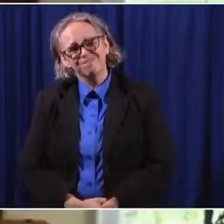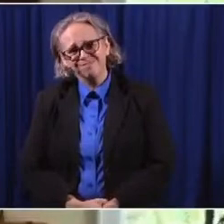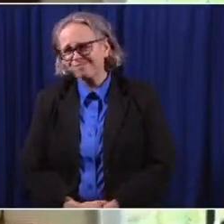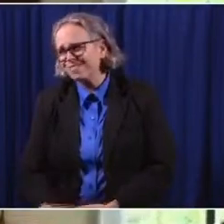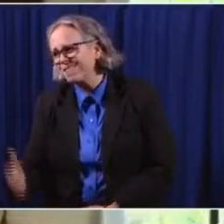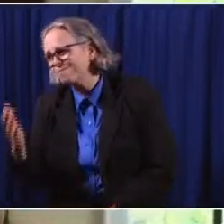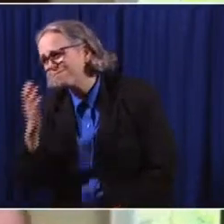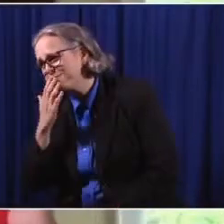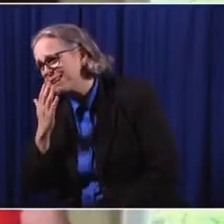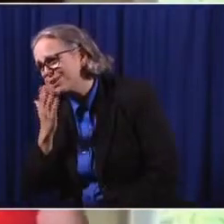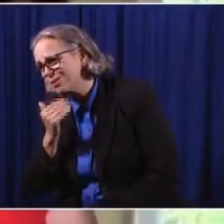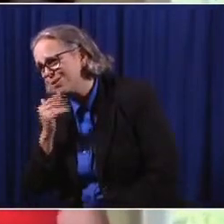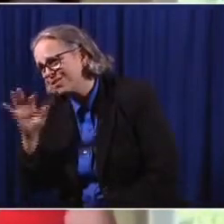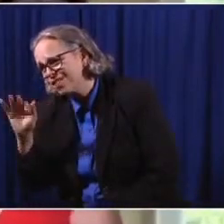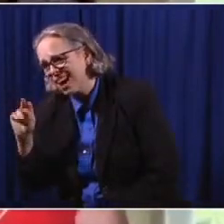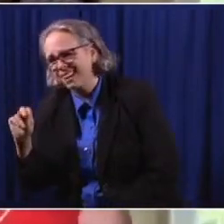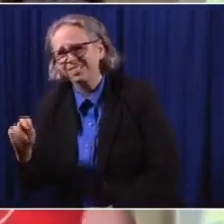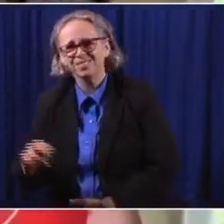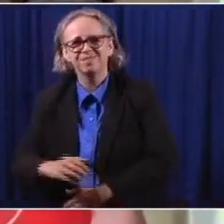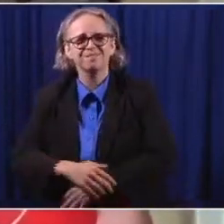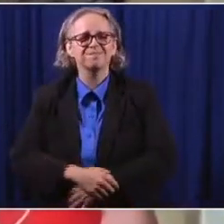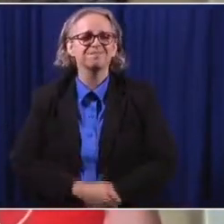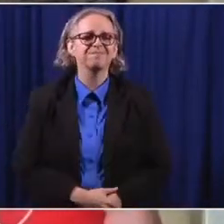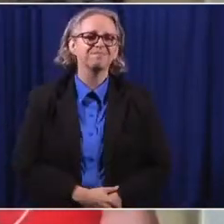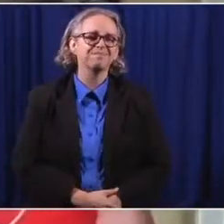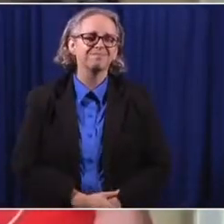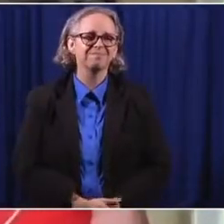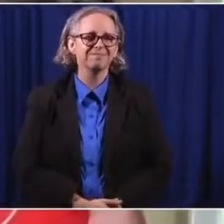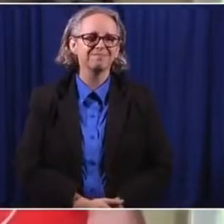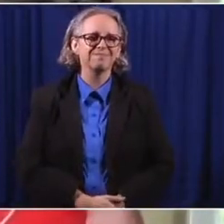I think we all know all the